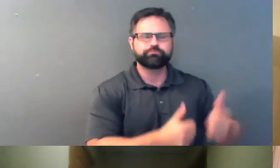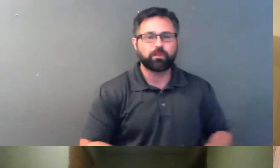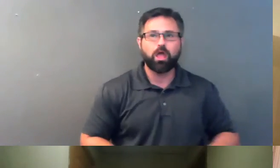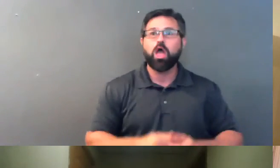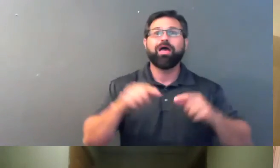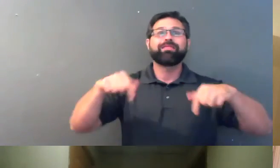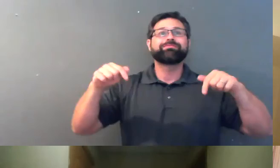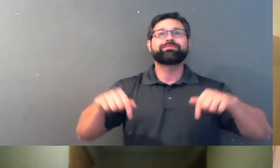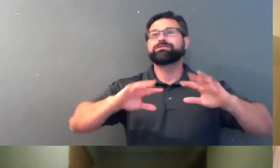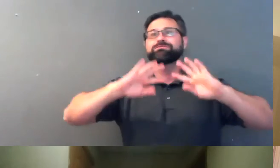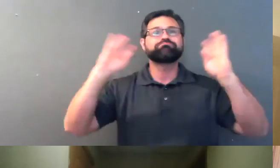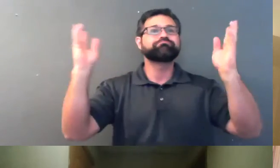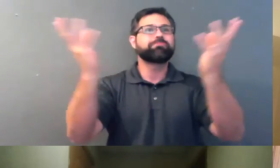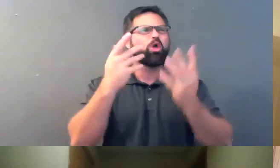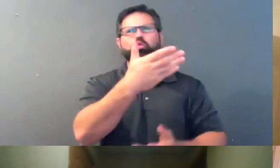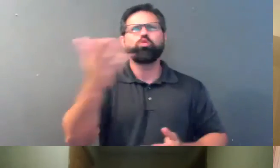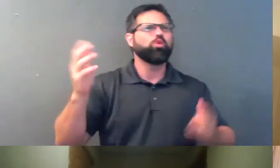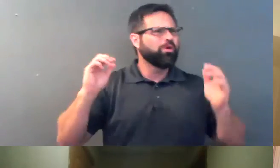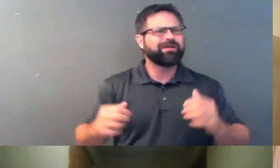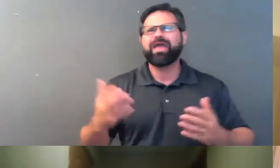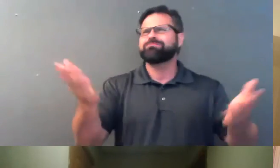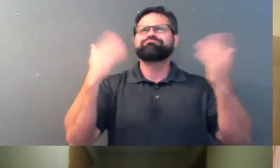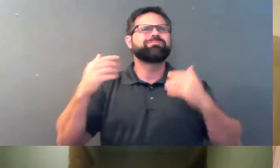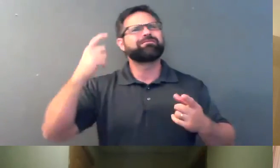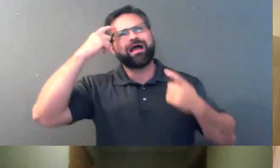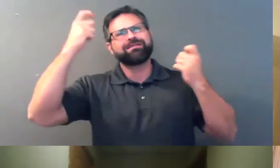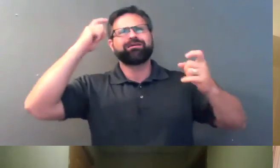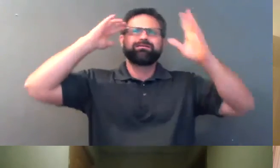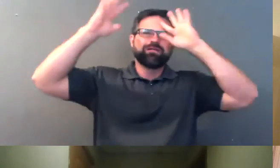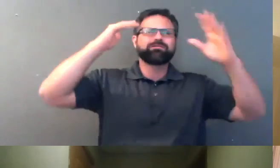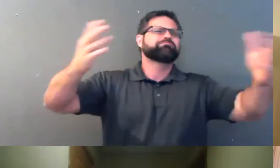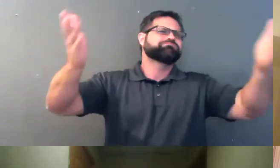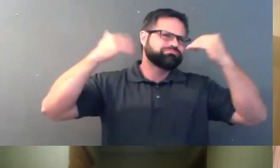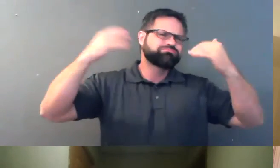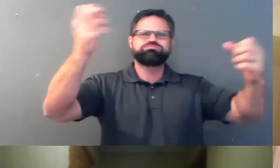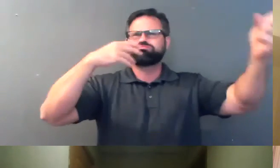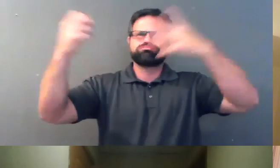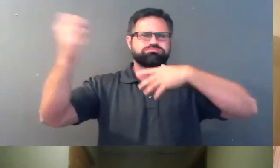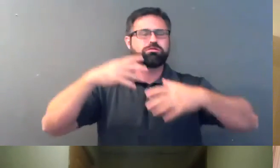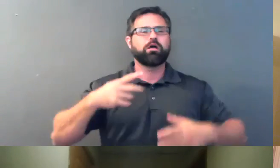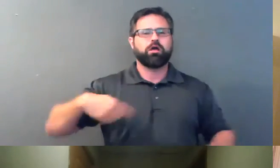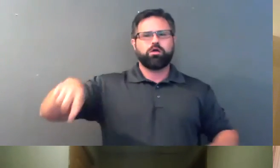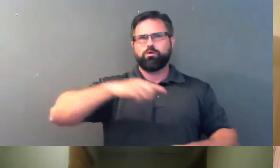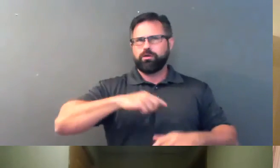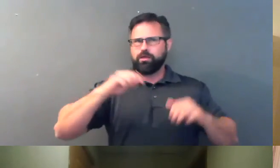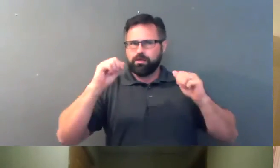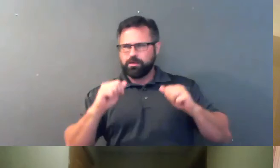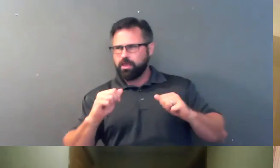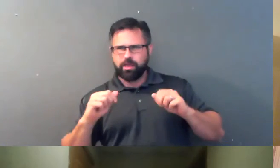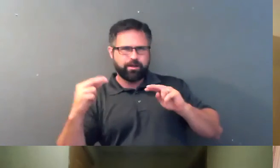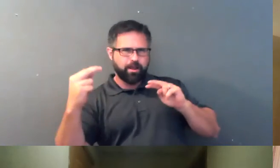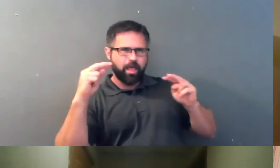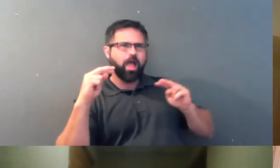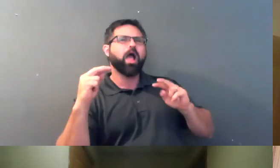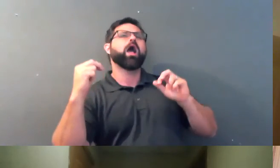our views, and collectively we will come up with what we think is the way forward. And it's